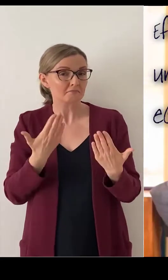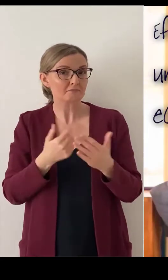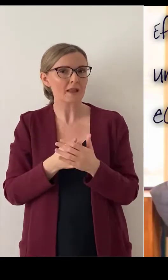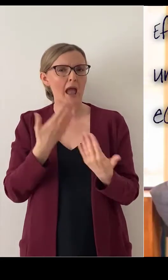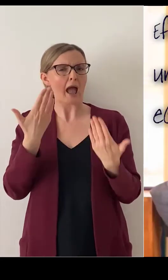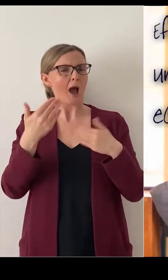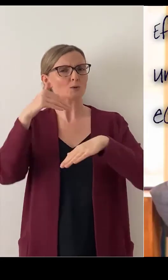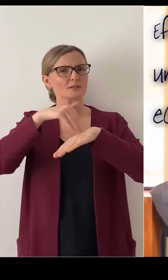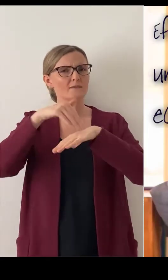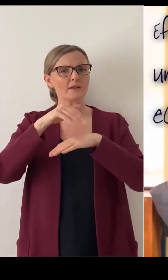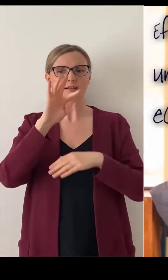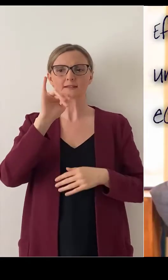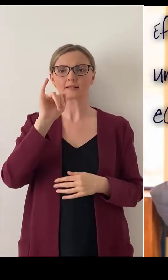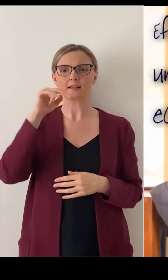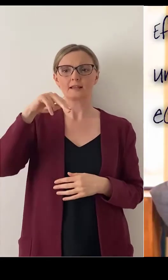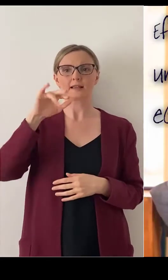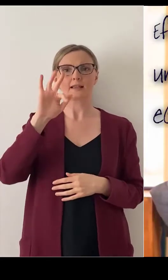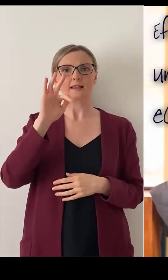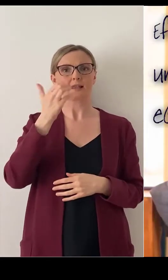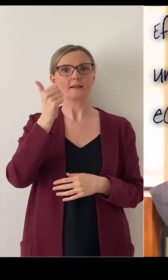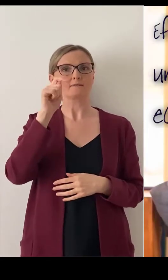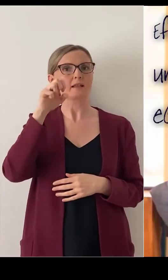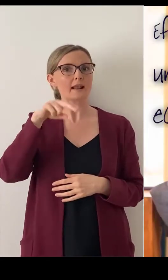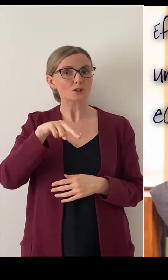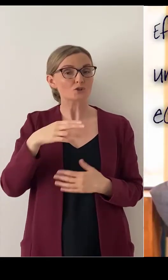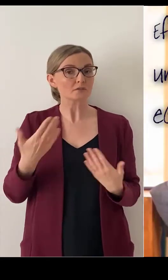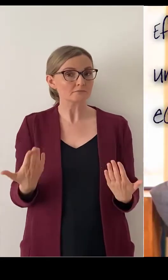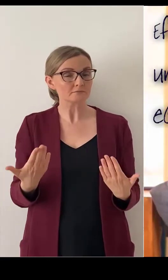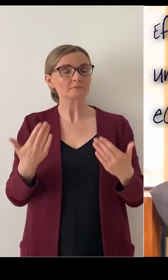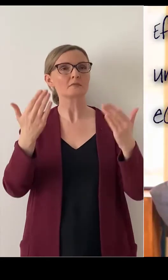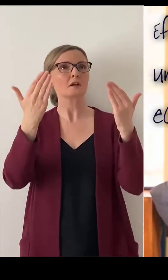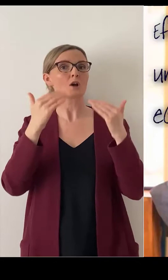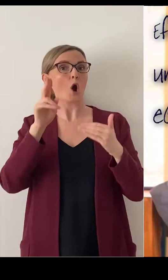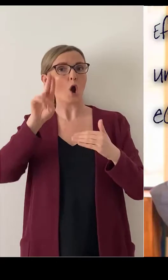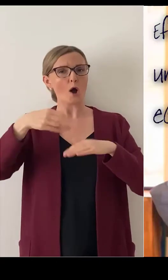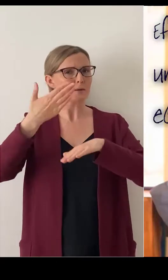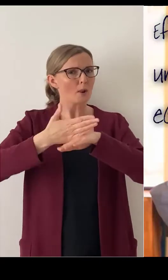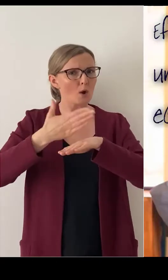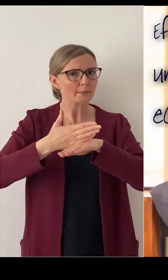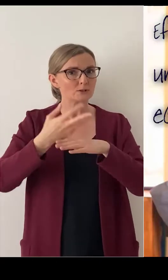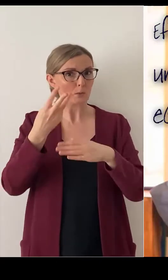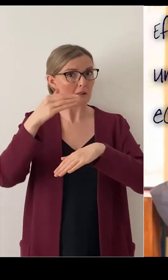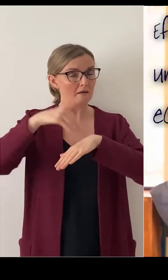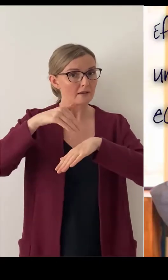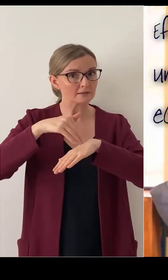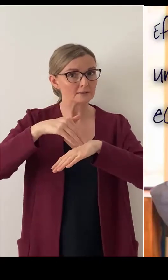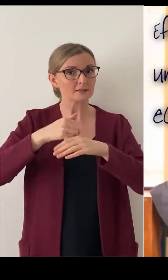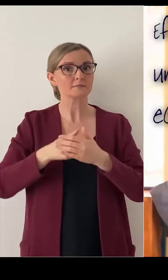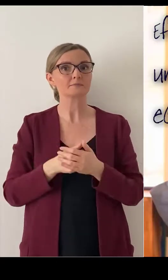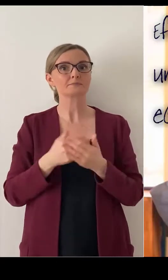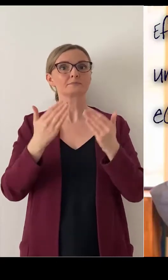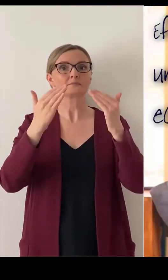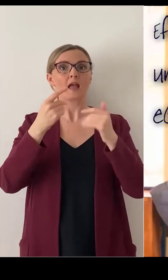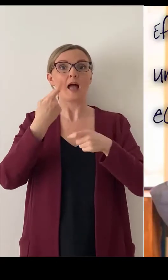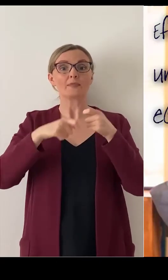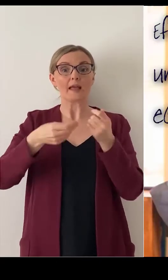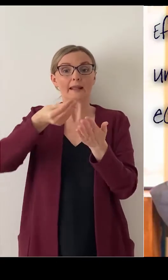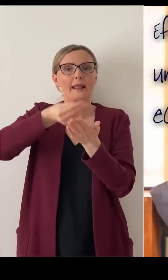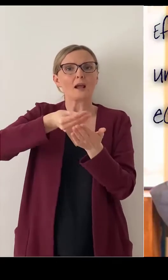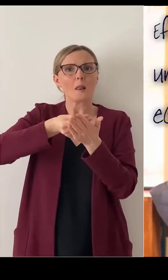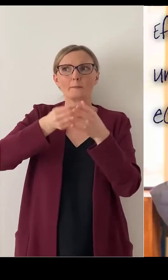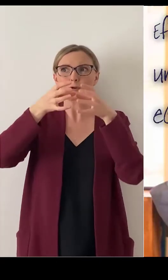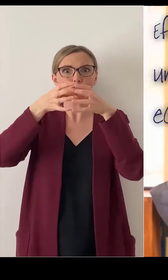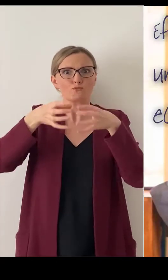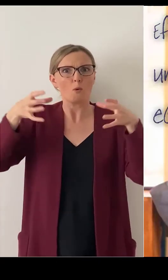inflation? And what about the rate of unemployment? And what about economic growth? So all